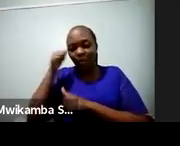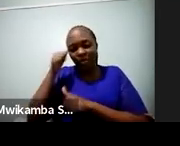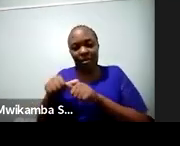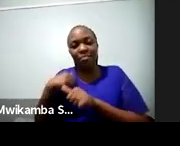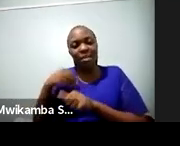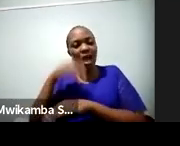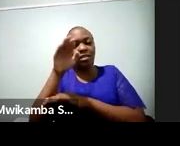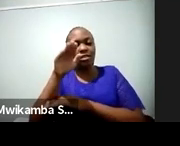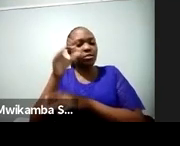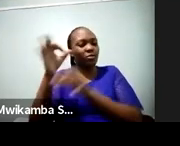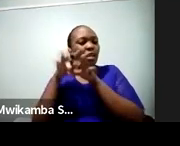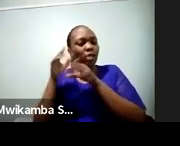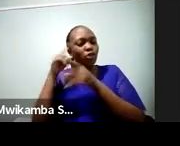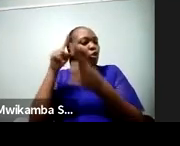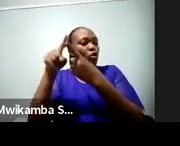of